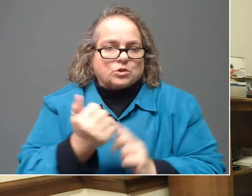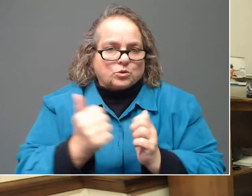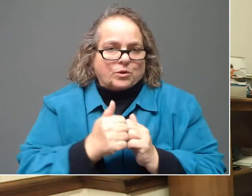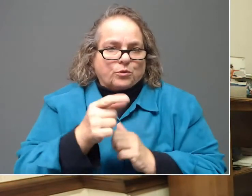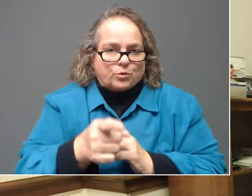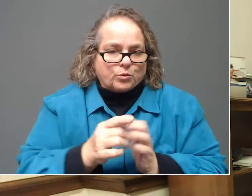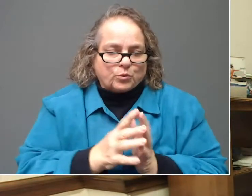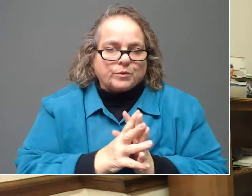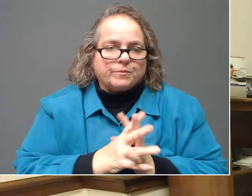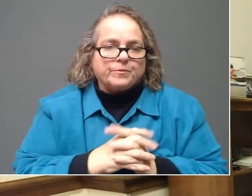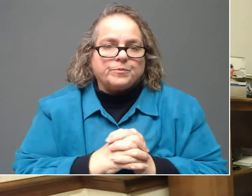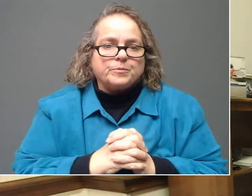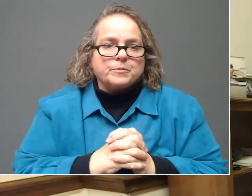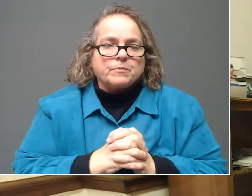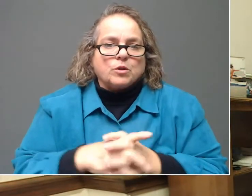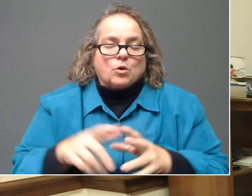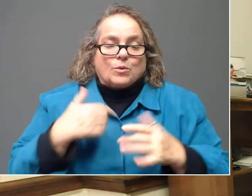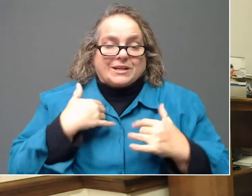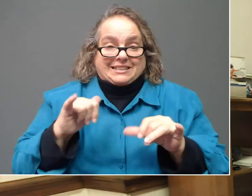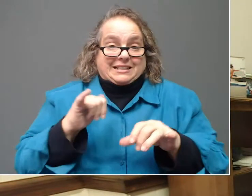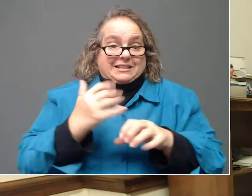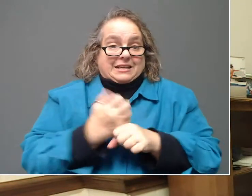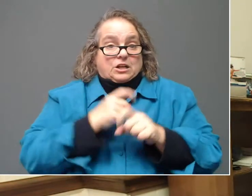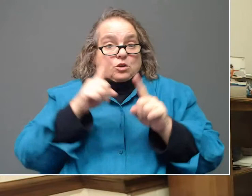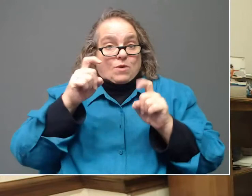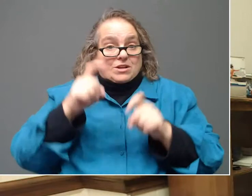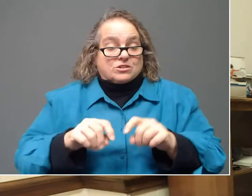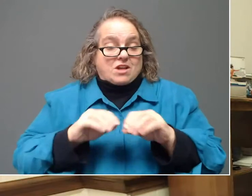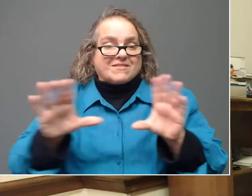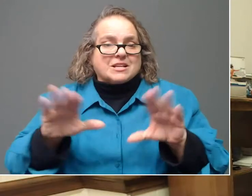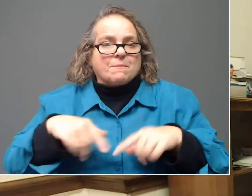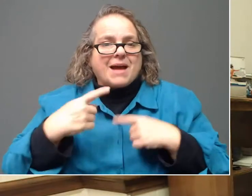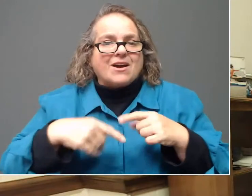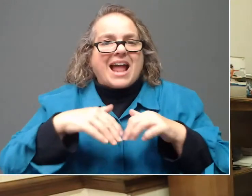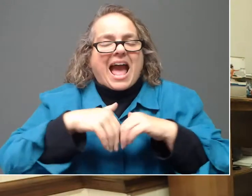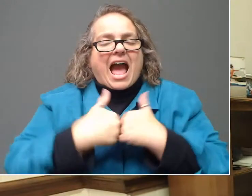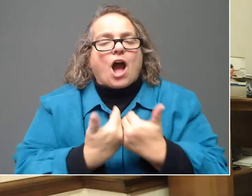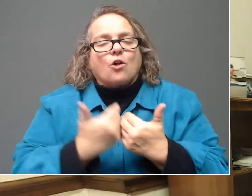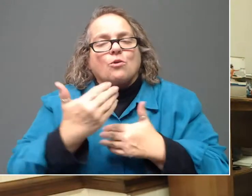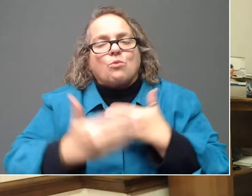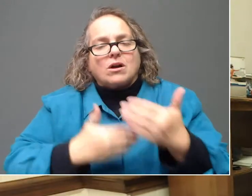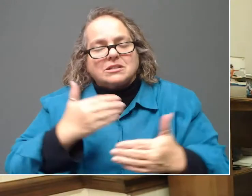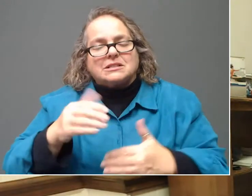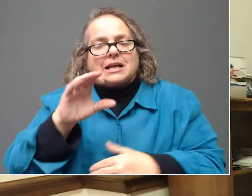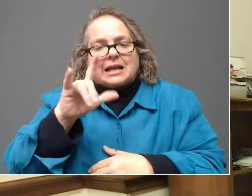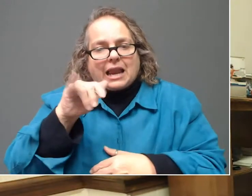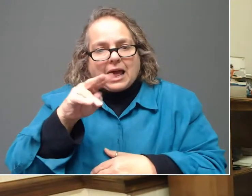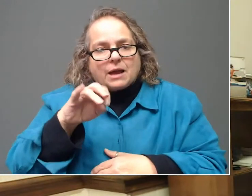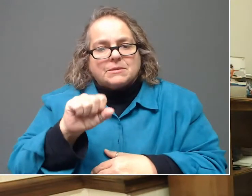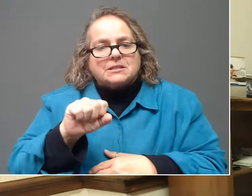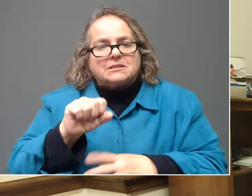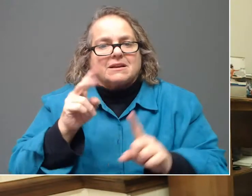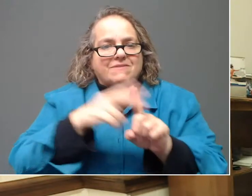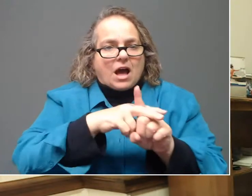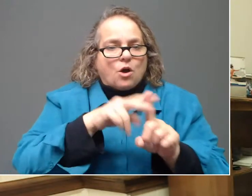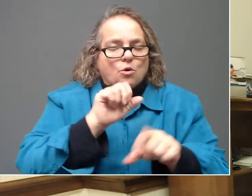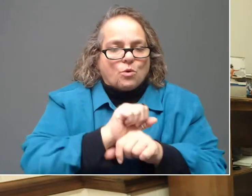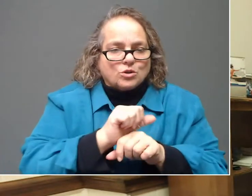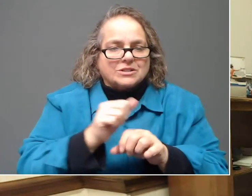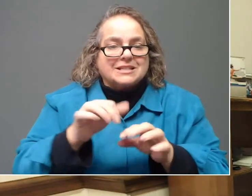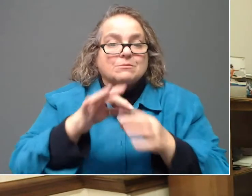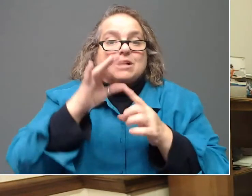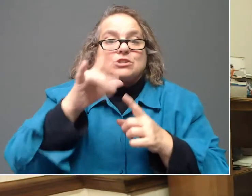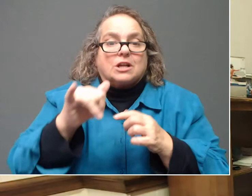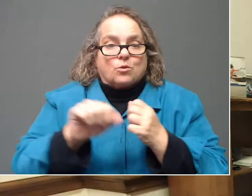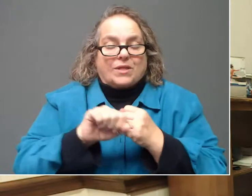We're still getting questions, obviously, about how the process of claims filing works, especially with the extension for PUA.